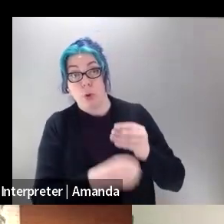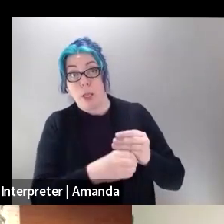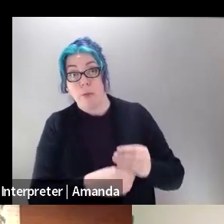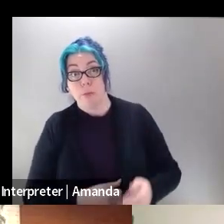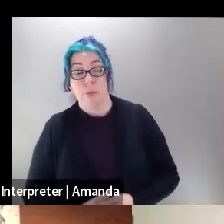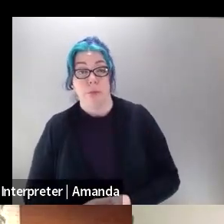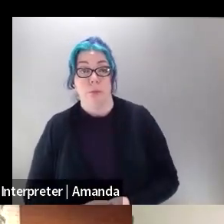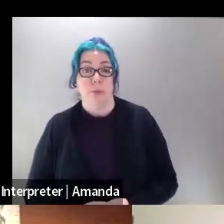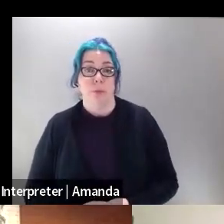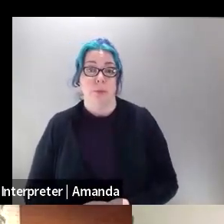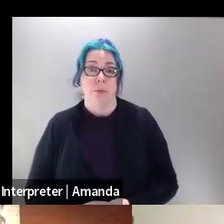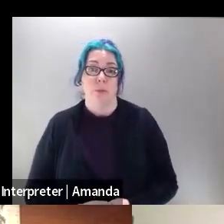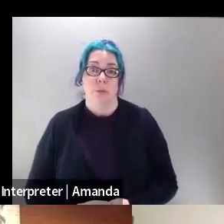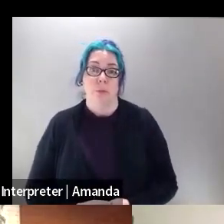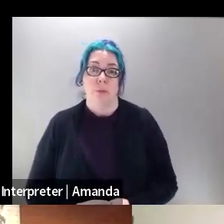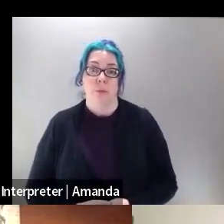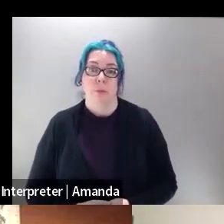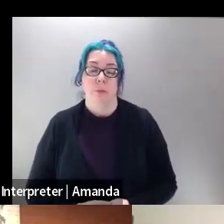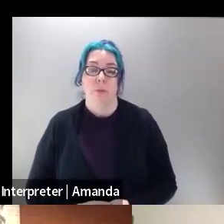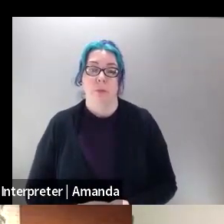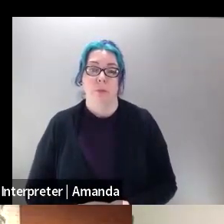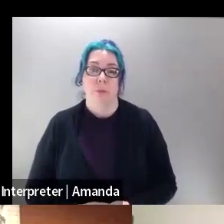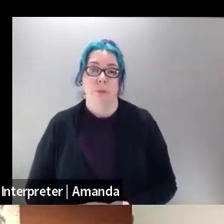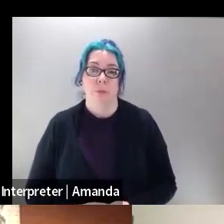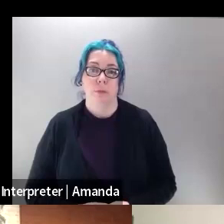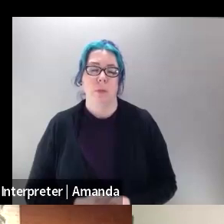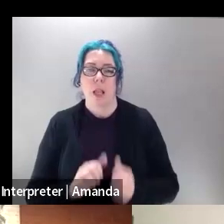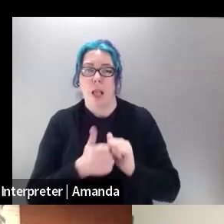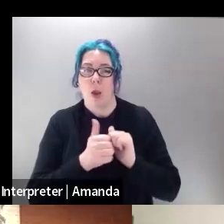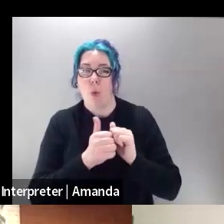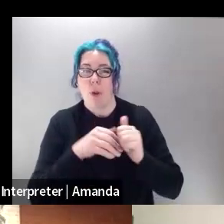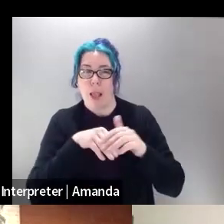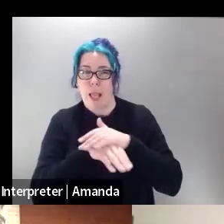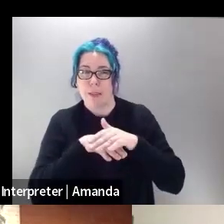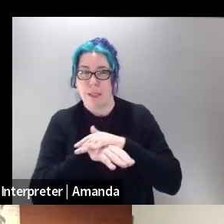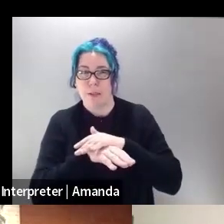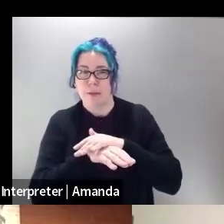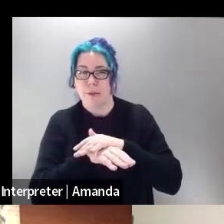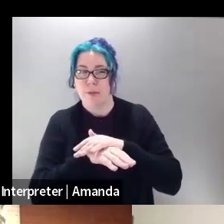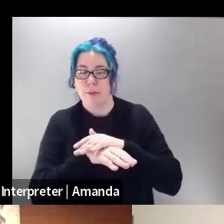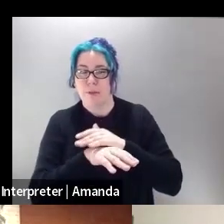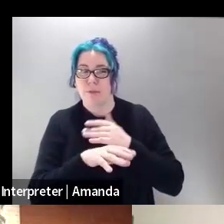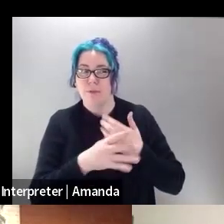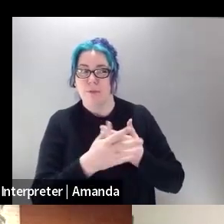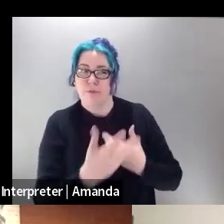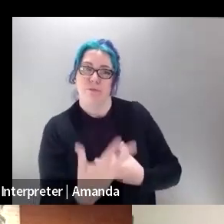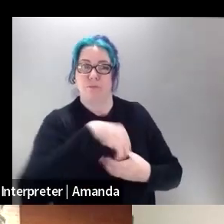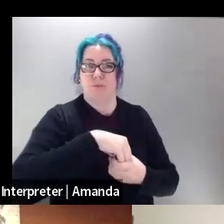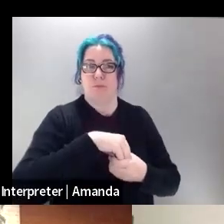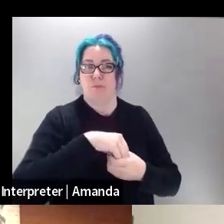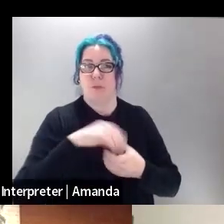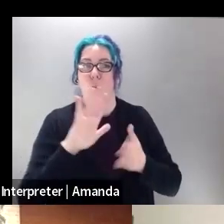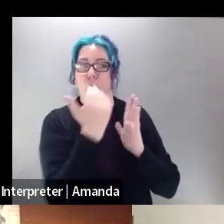attendant person who's here? How are you integrating access needs into your community agreements or your rooms?